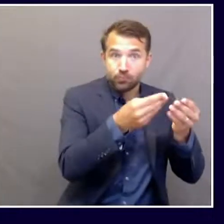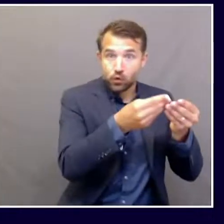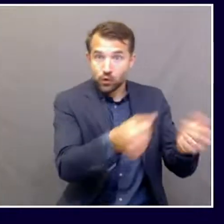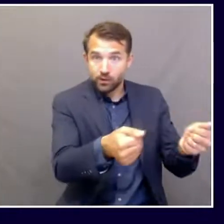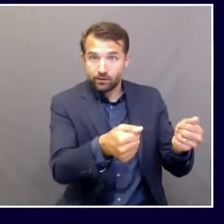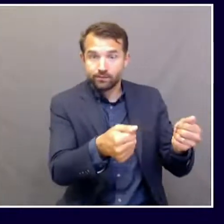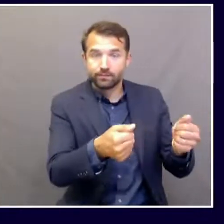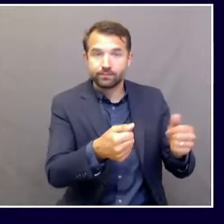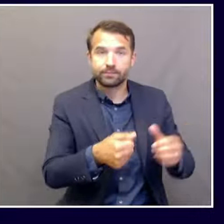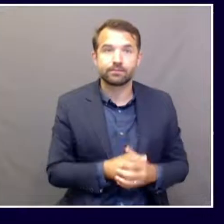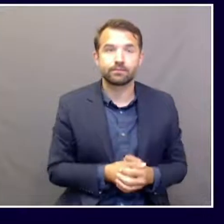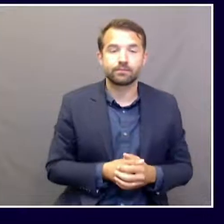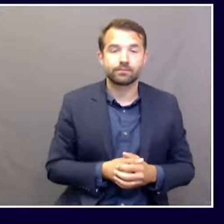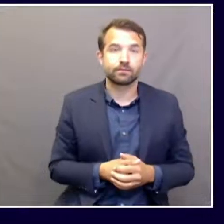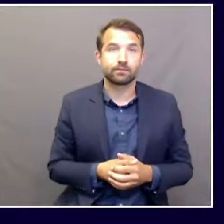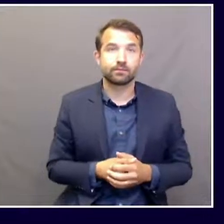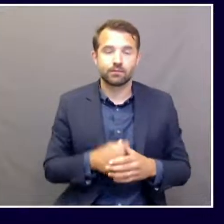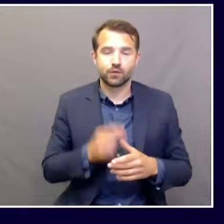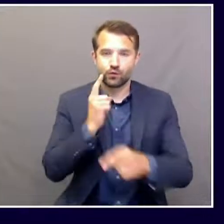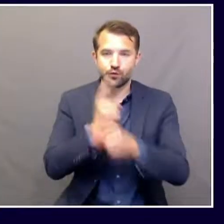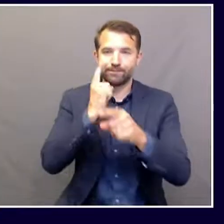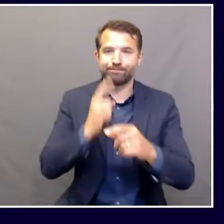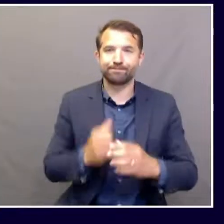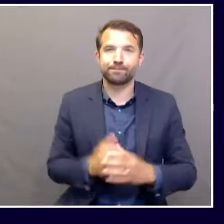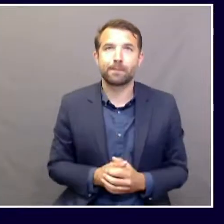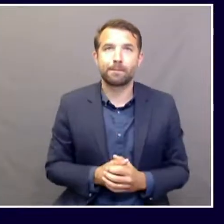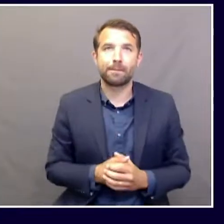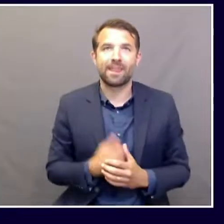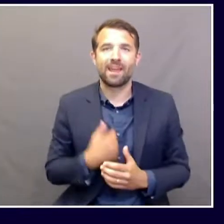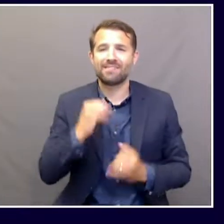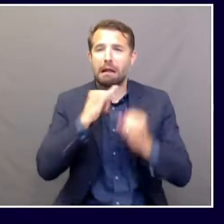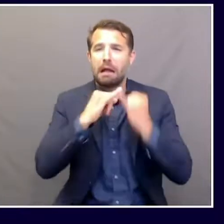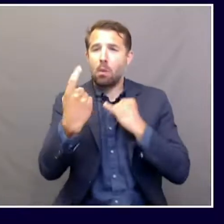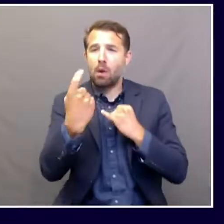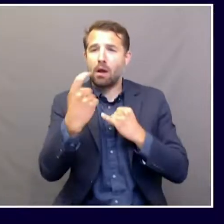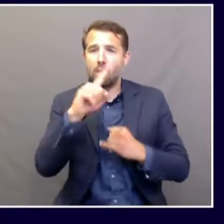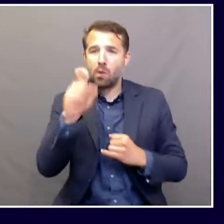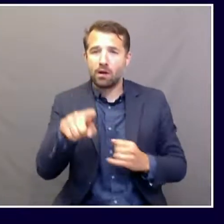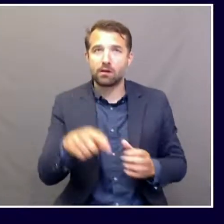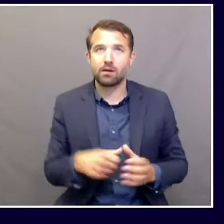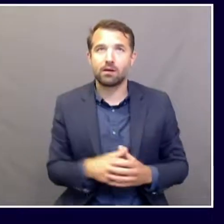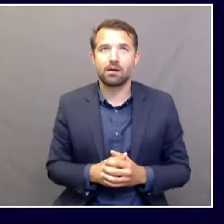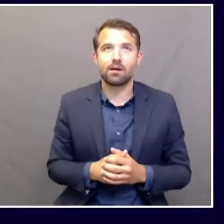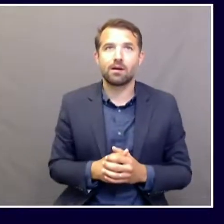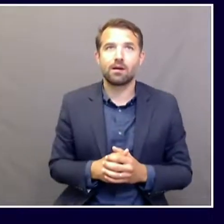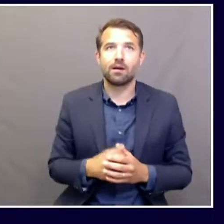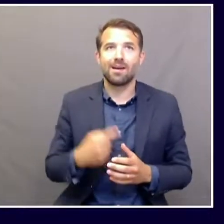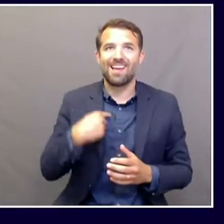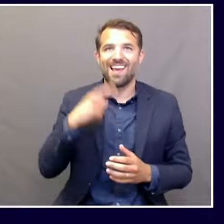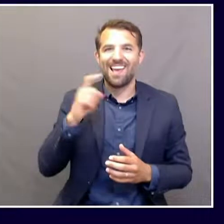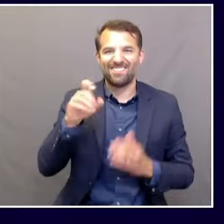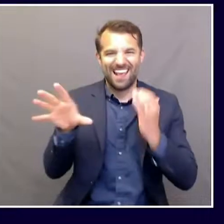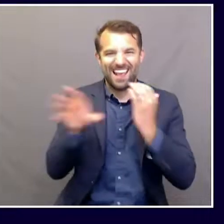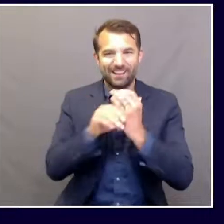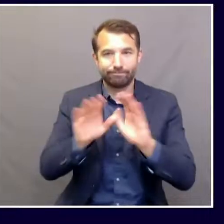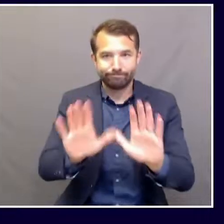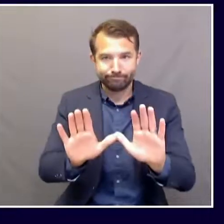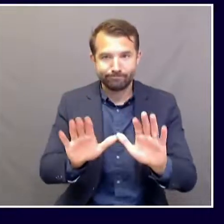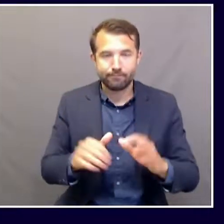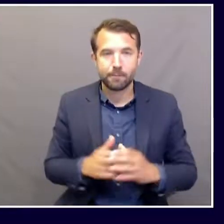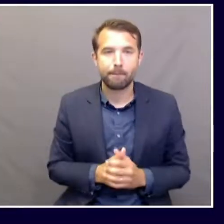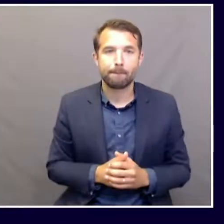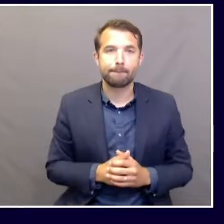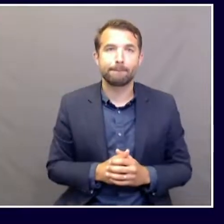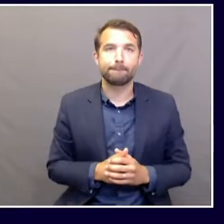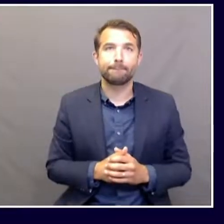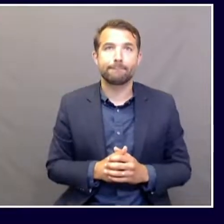you're exactly right. Okay. The last question I had, I'm sorry, go ahead. No, I'd be remiss if I didn't say, hey, everyone, let's get